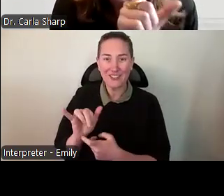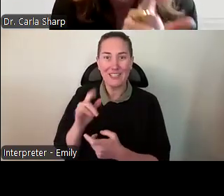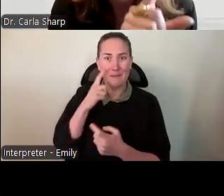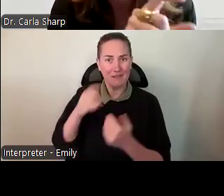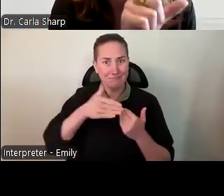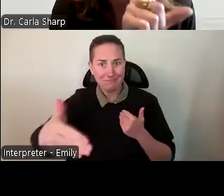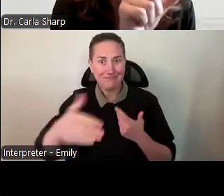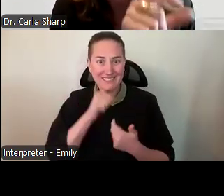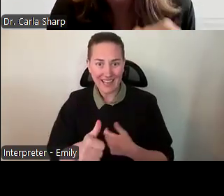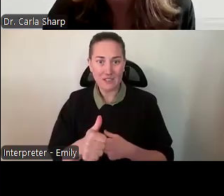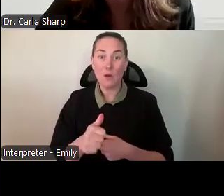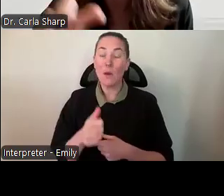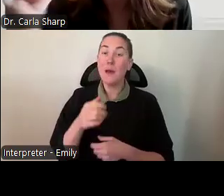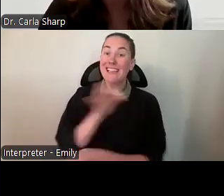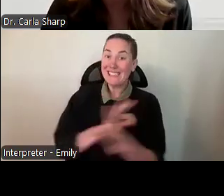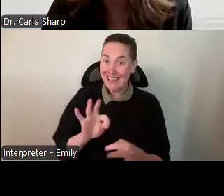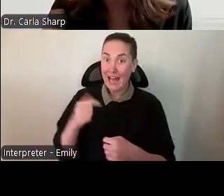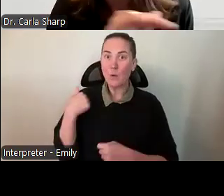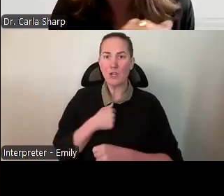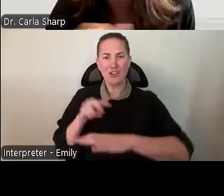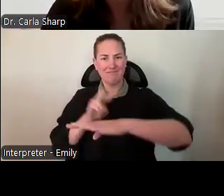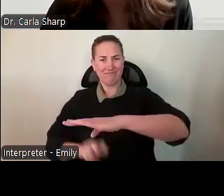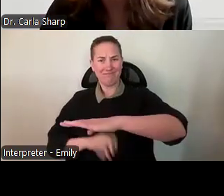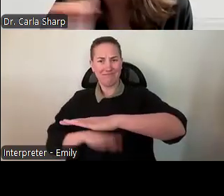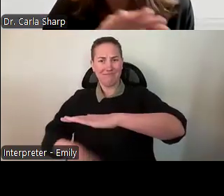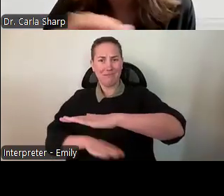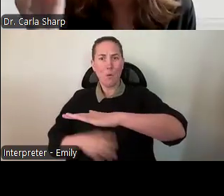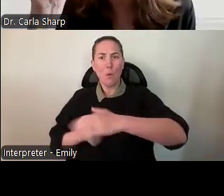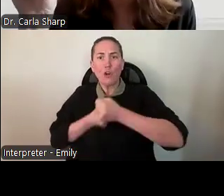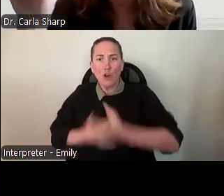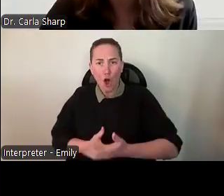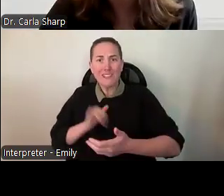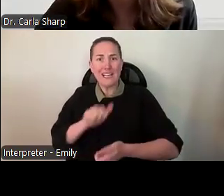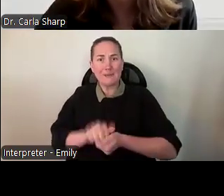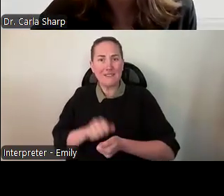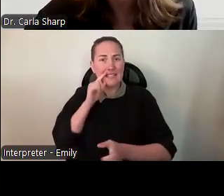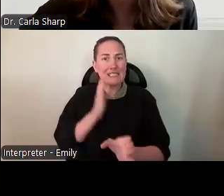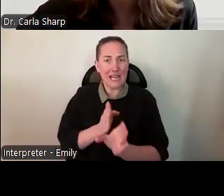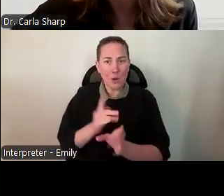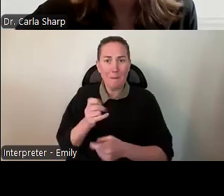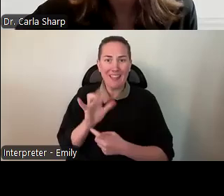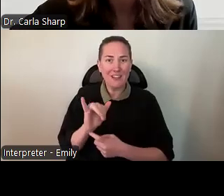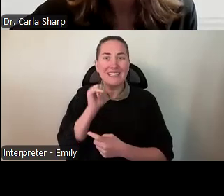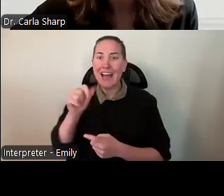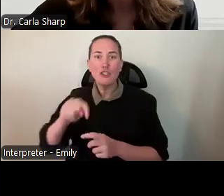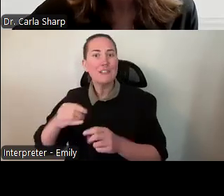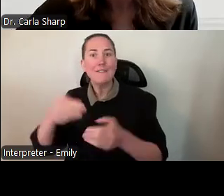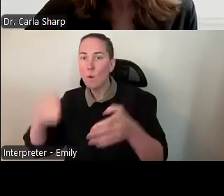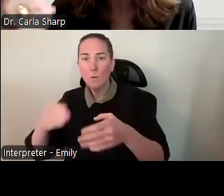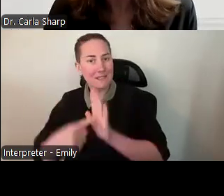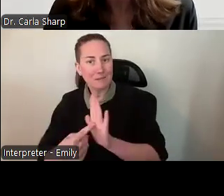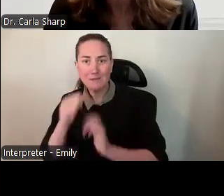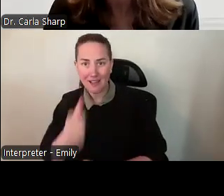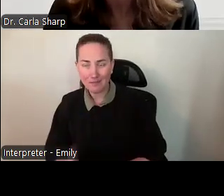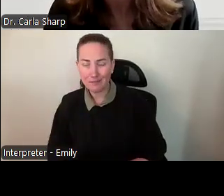We are much better positioned to look at underlying causes of the psychopathology than at the symptom level.